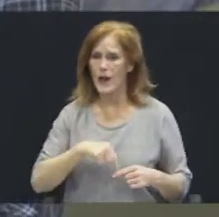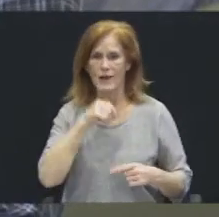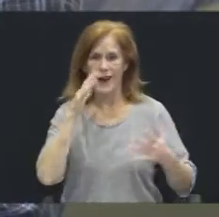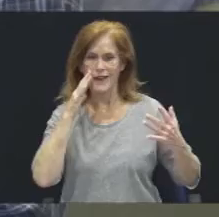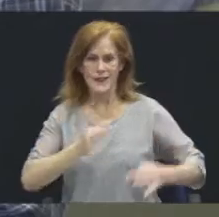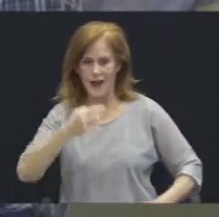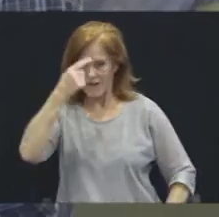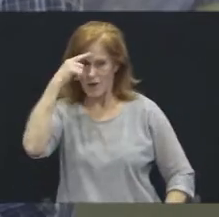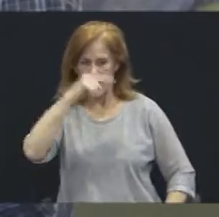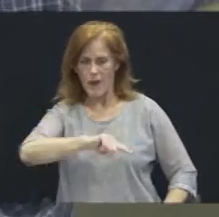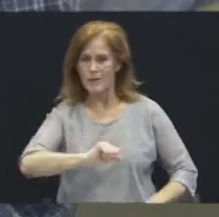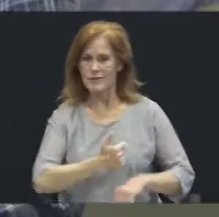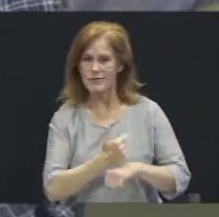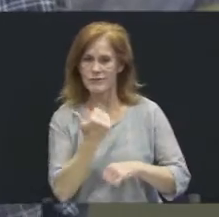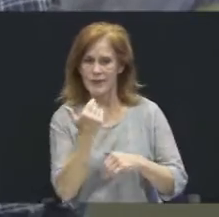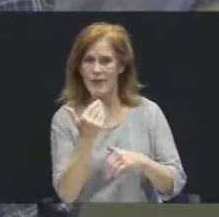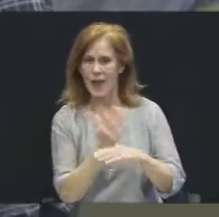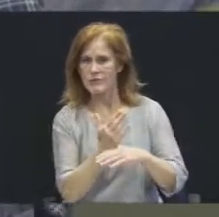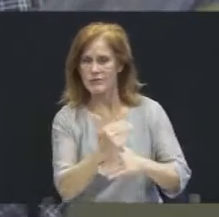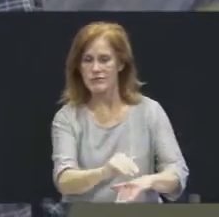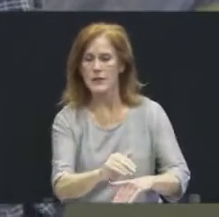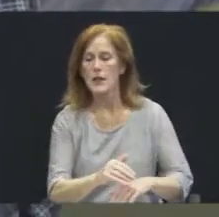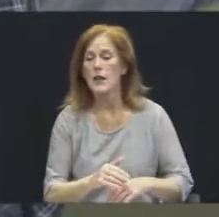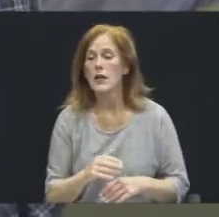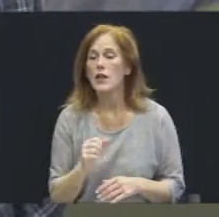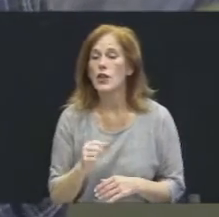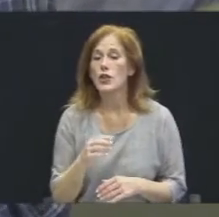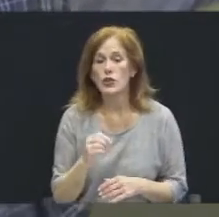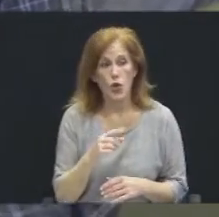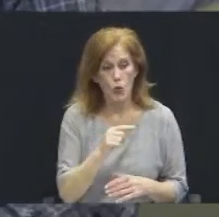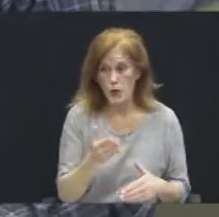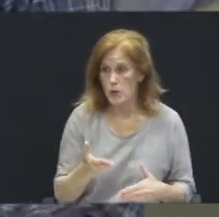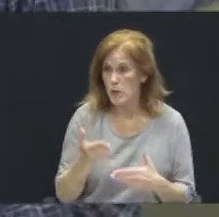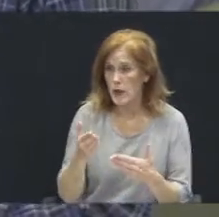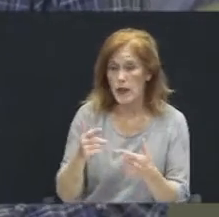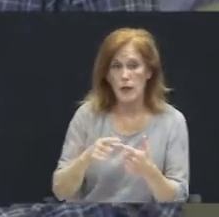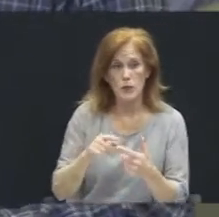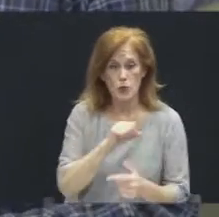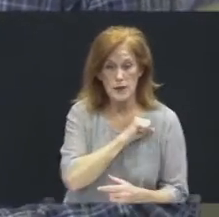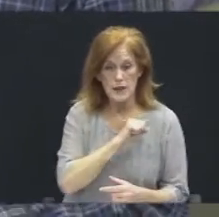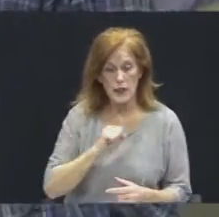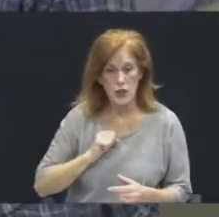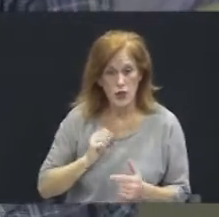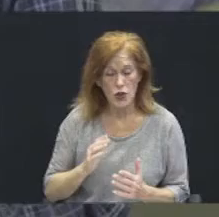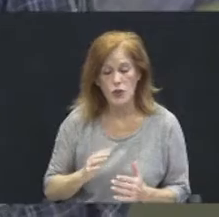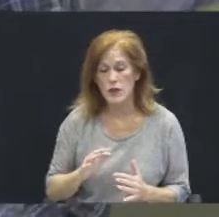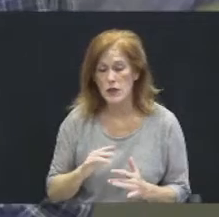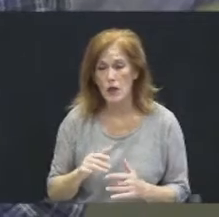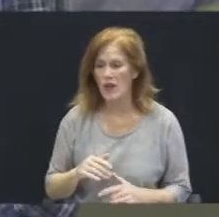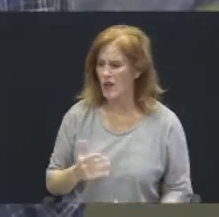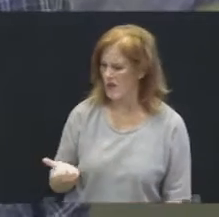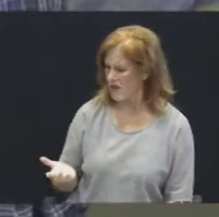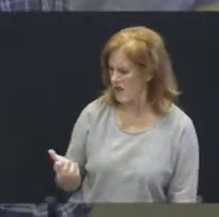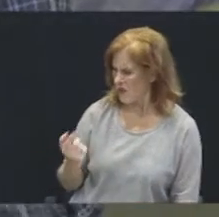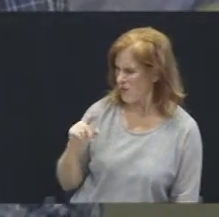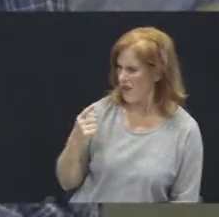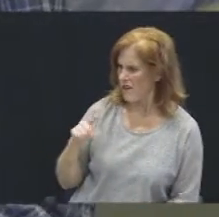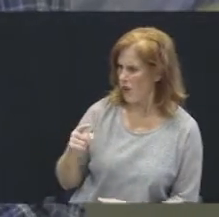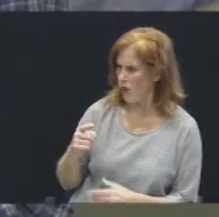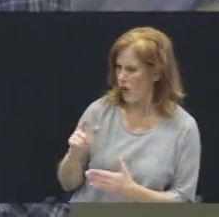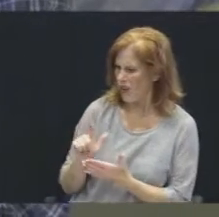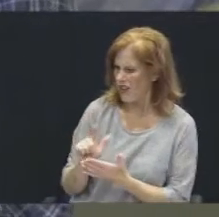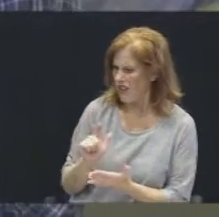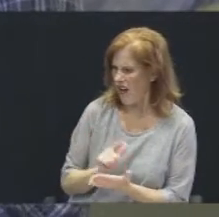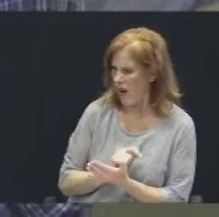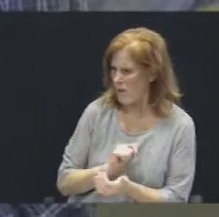So if you get that pushback when bringing it up with senators of, you know, why do we need this legislation? Why